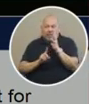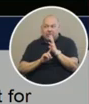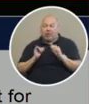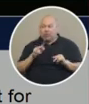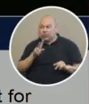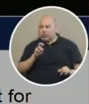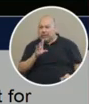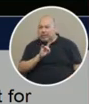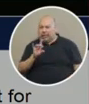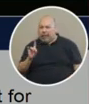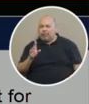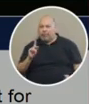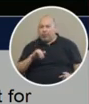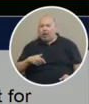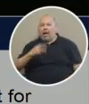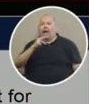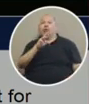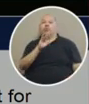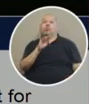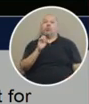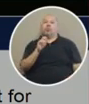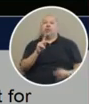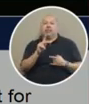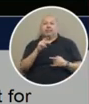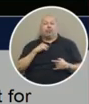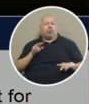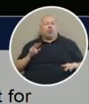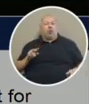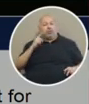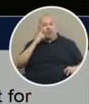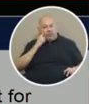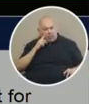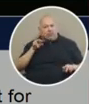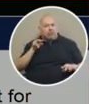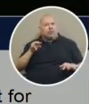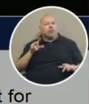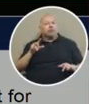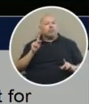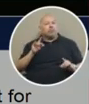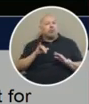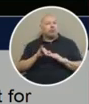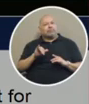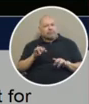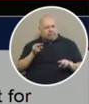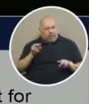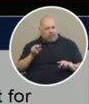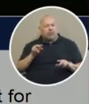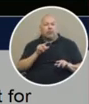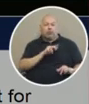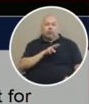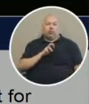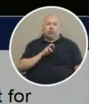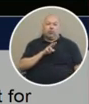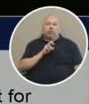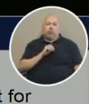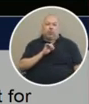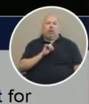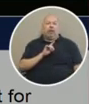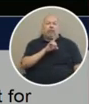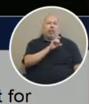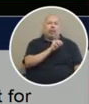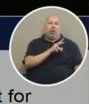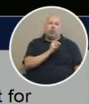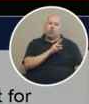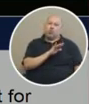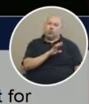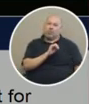We have 288. Those are high-risk patients we're monitoring. Persons under monitoring is 208. Those are the low-risk